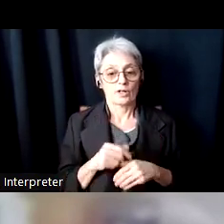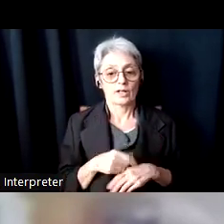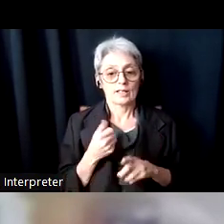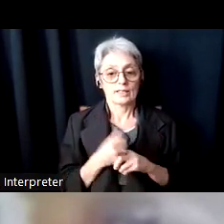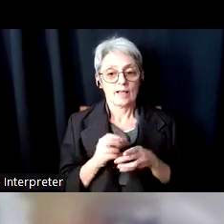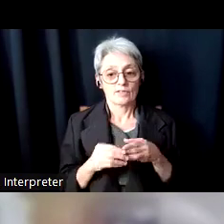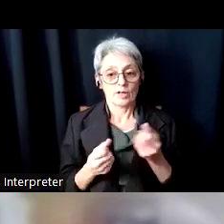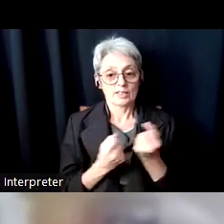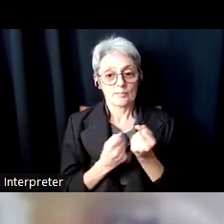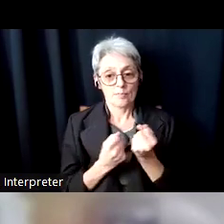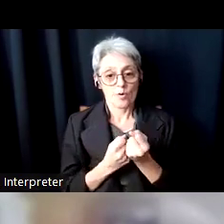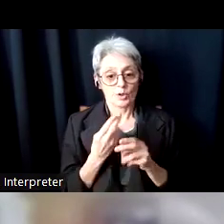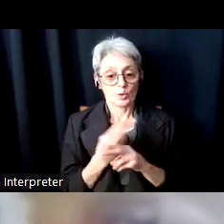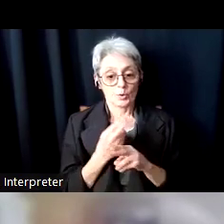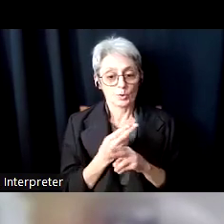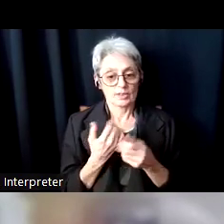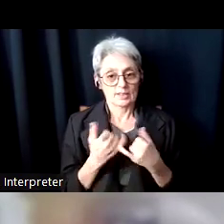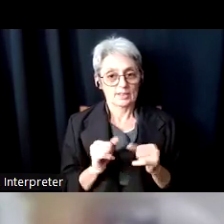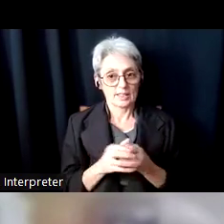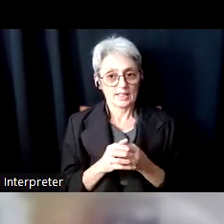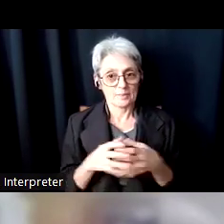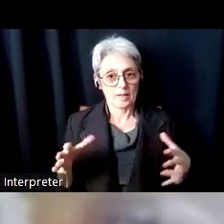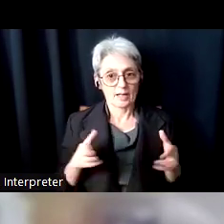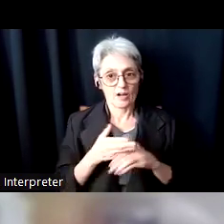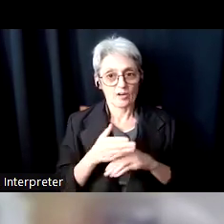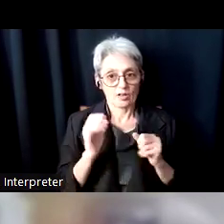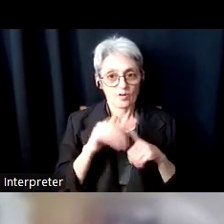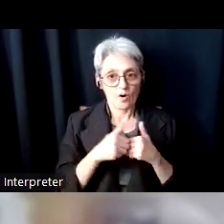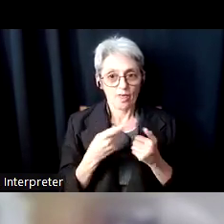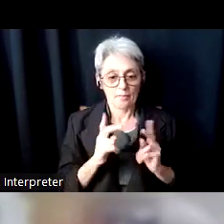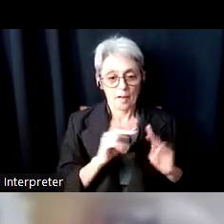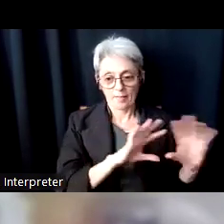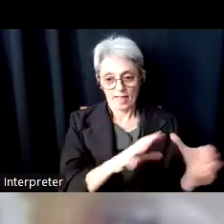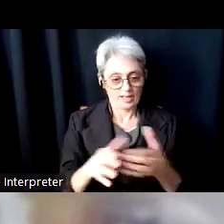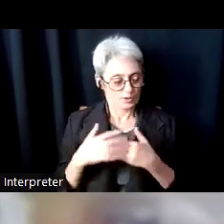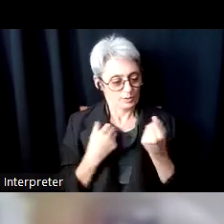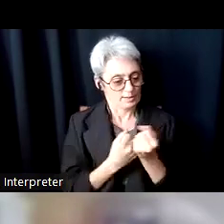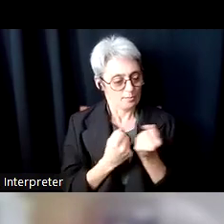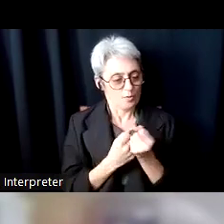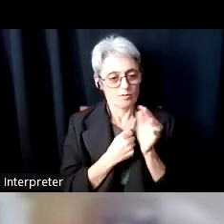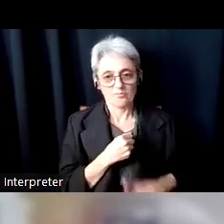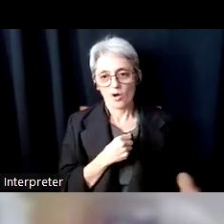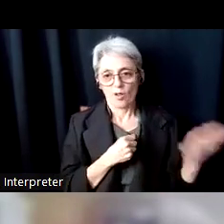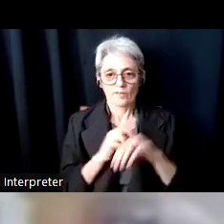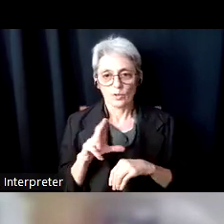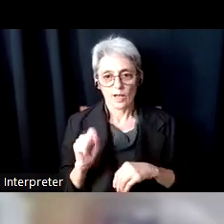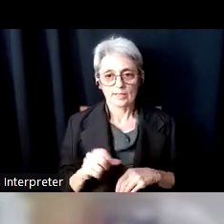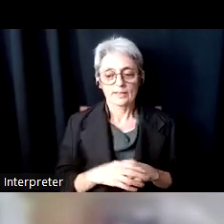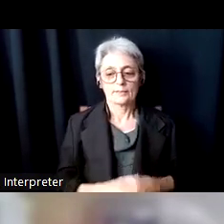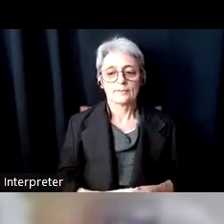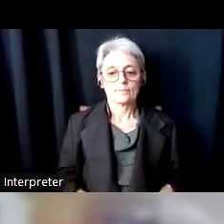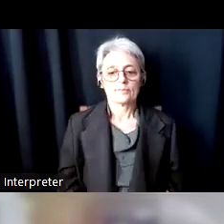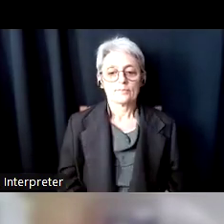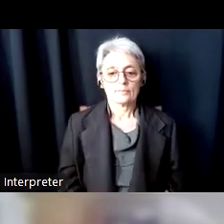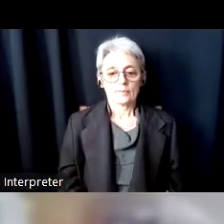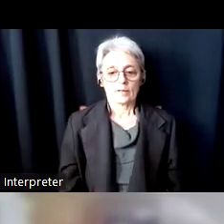supports continues to expand across all the populations that we support in the country. And it's important to ensure that